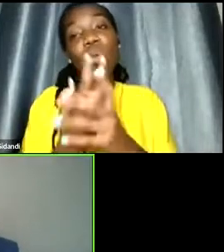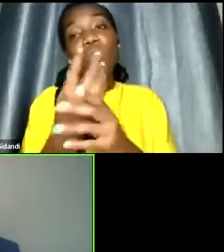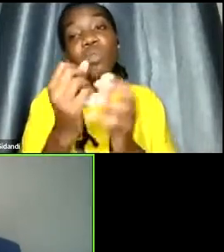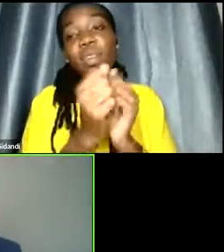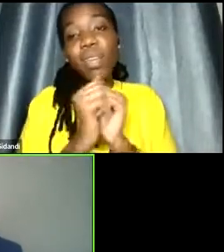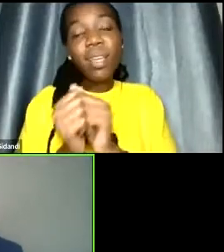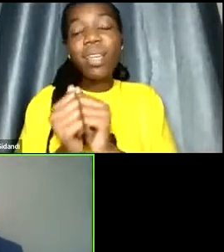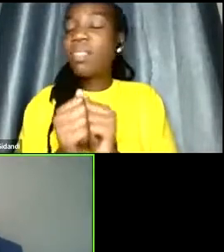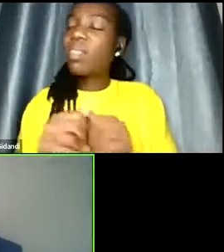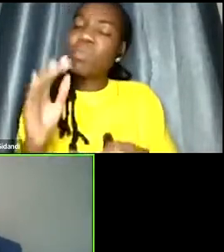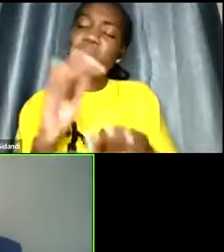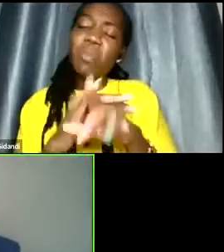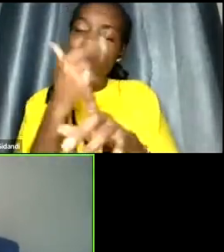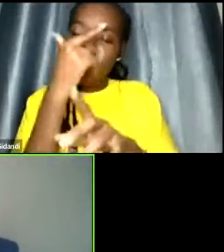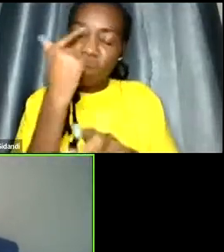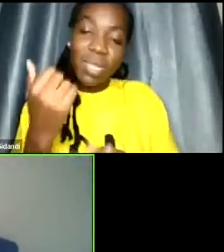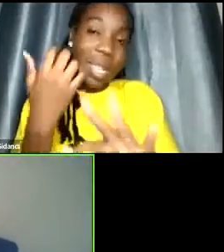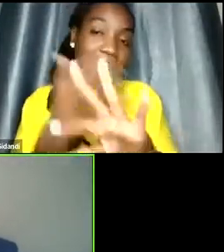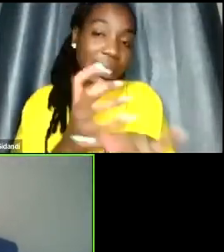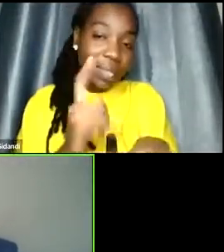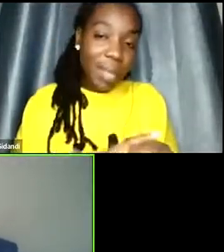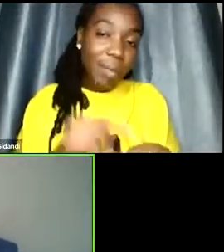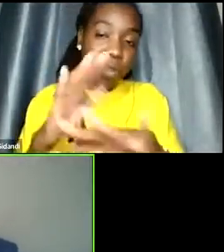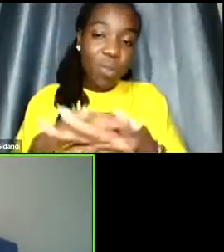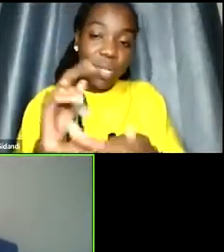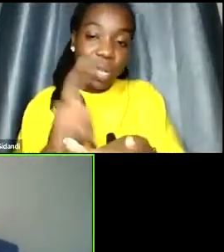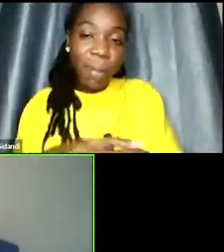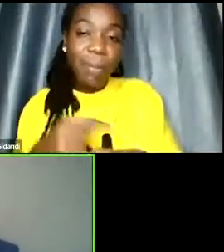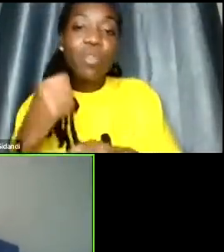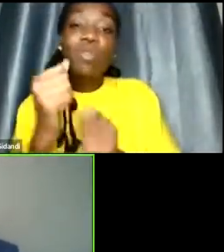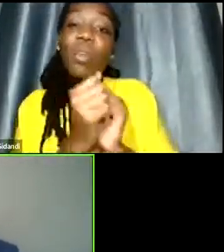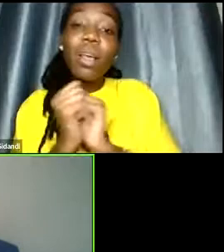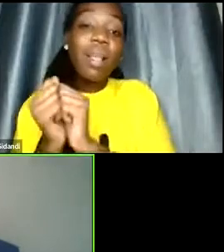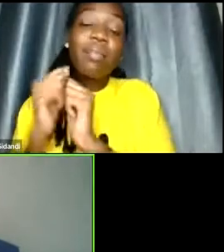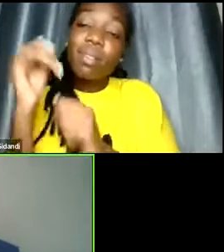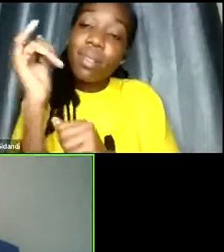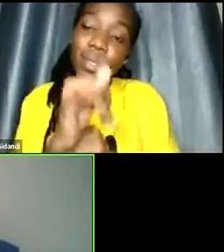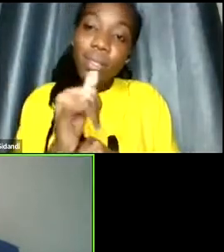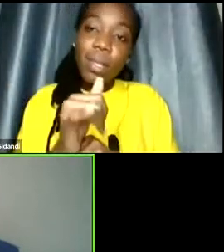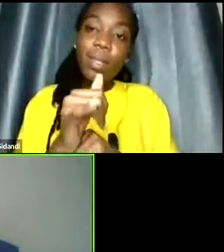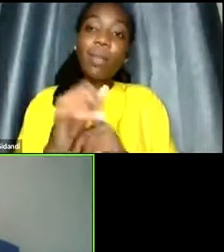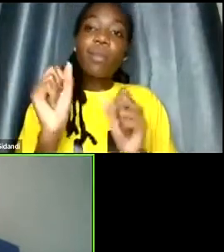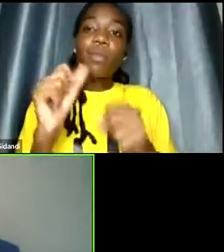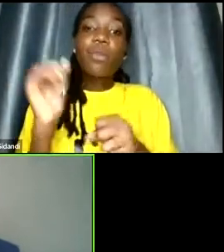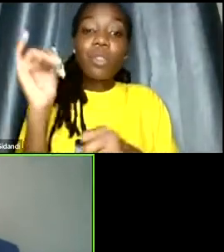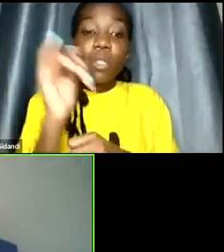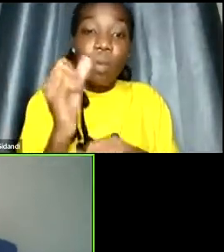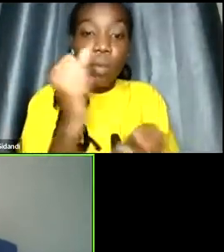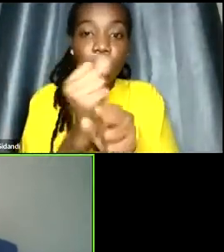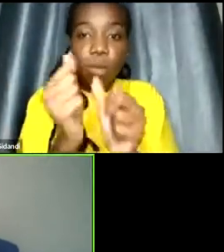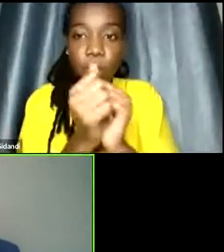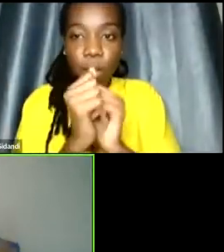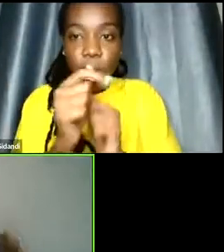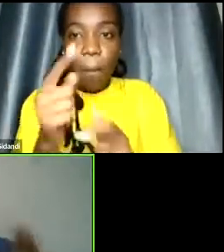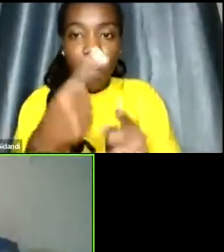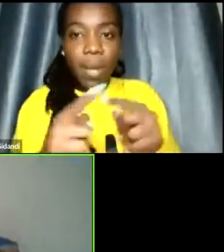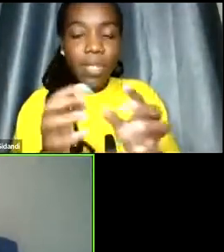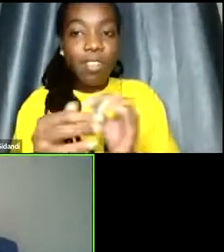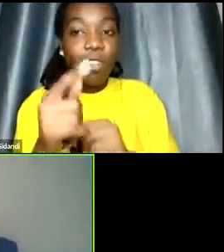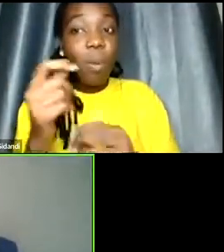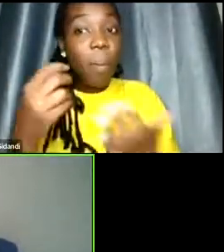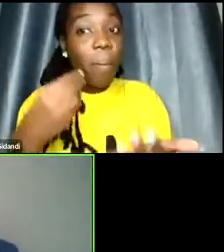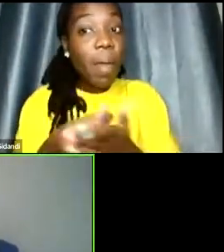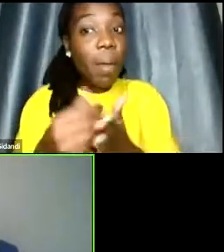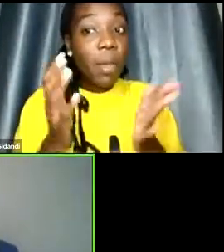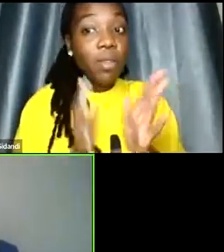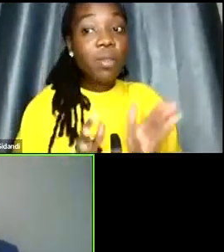Now they are there in the good times. Stick together. They will most likely stay and work with you. But these bought people, I'm not saying it's true for